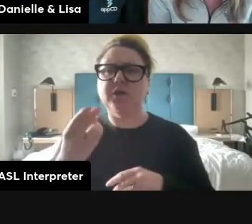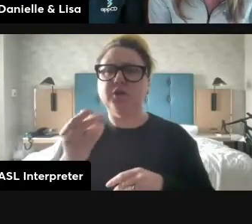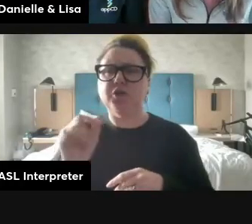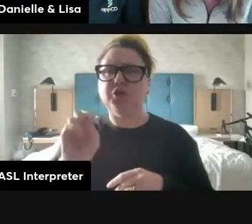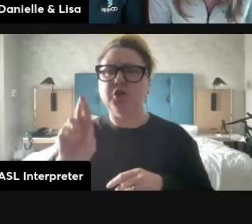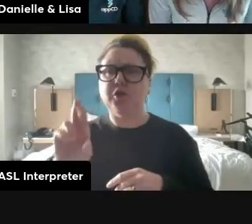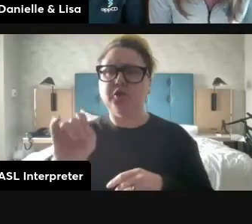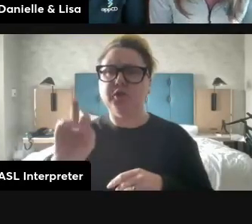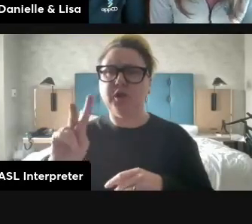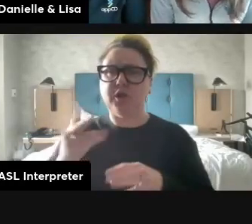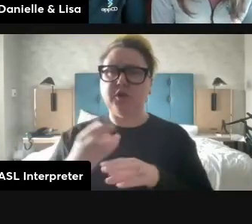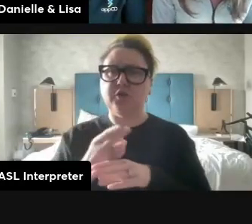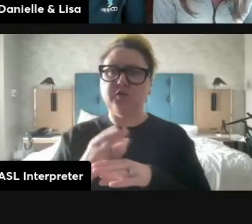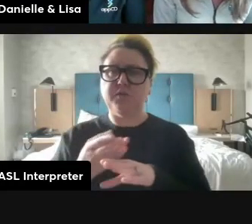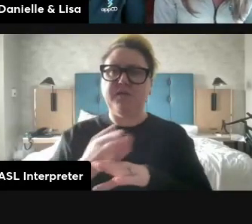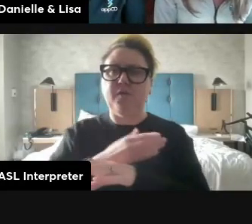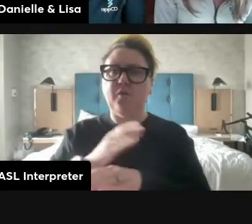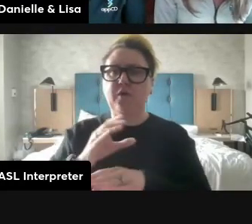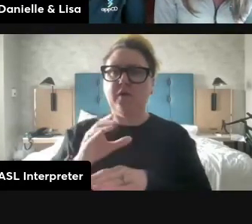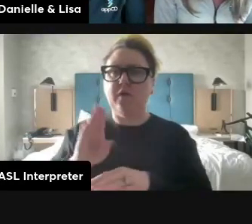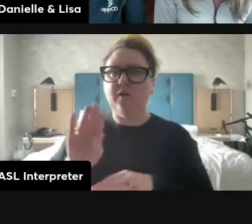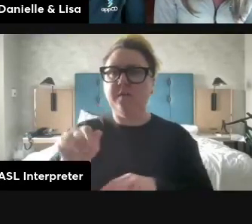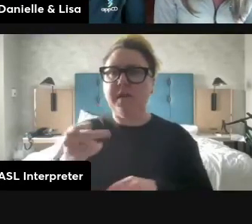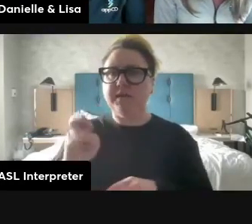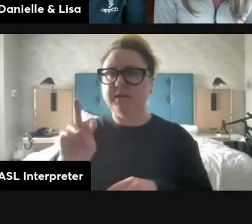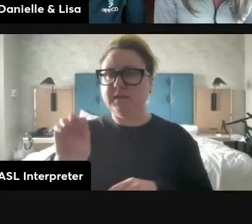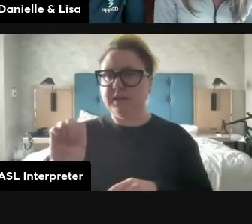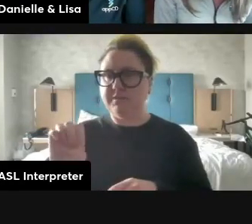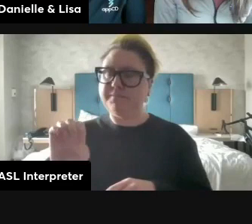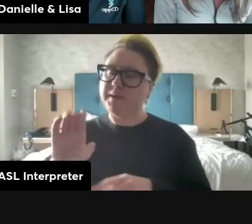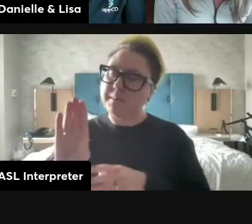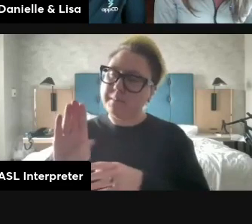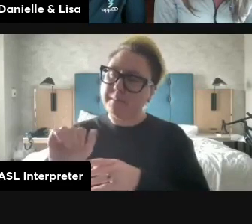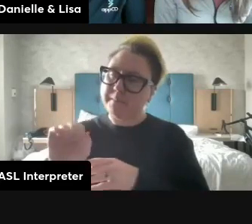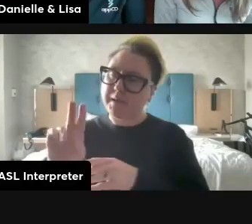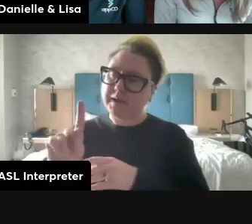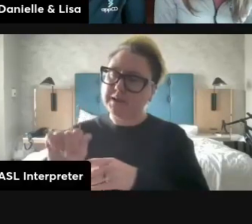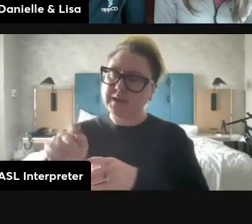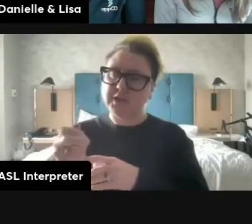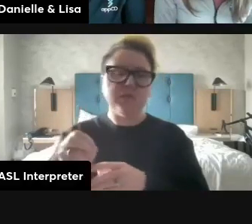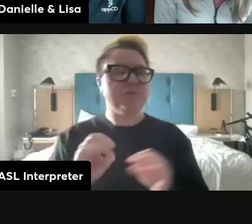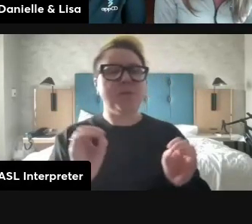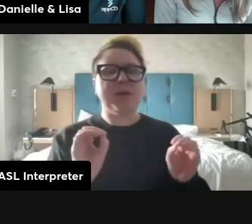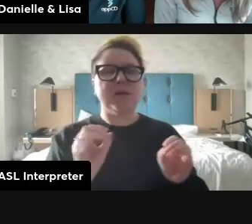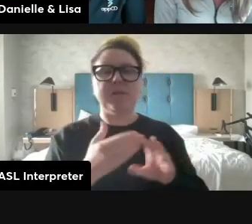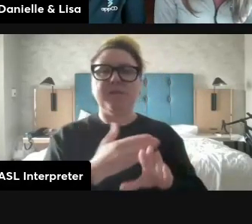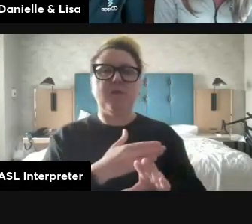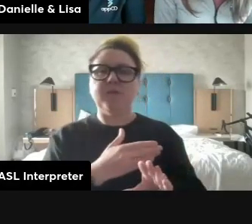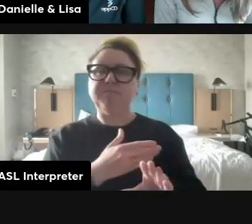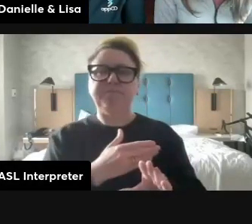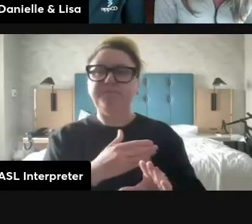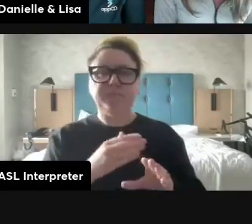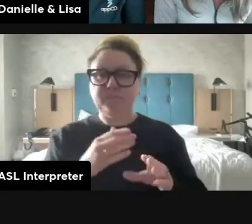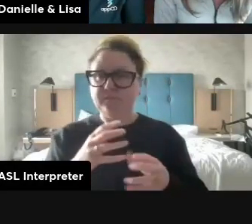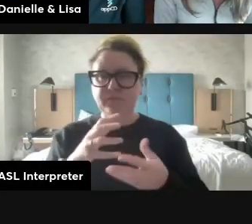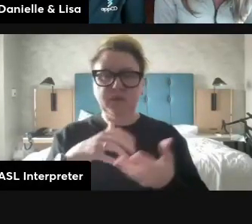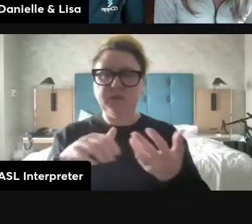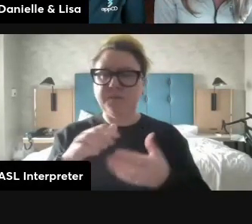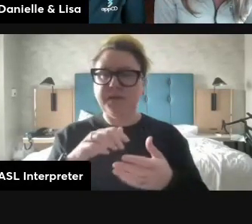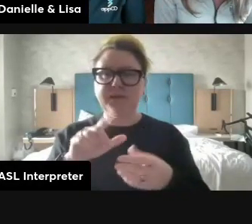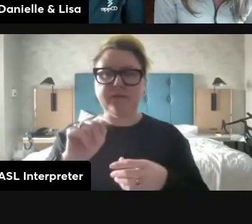before Backstage, if anything. We didn't have any IDP before Backstage. It was a mishmash of tools and